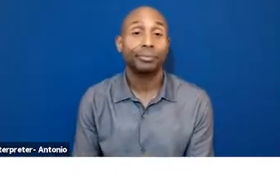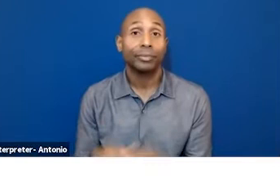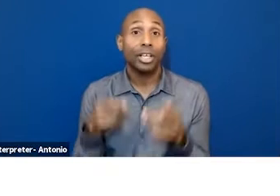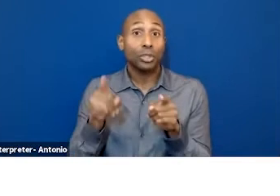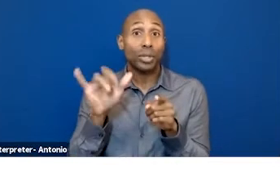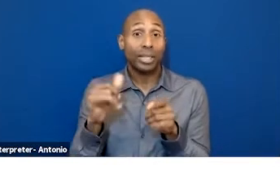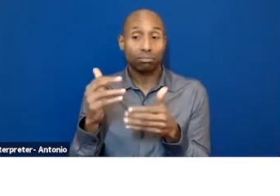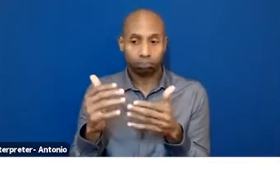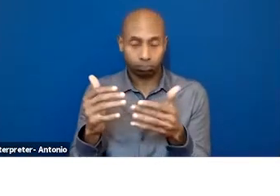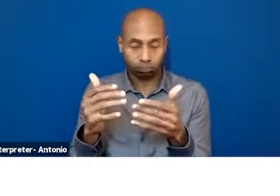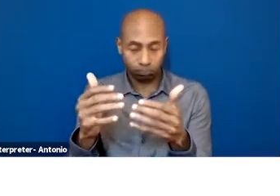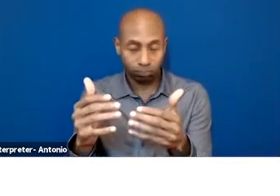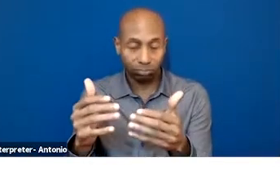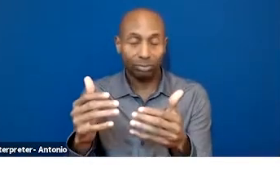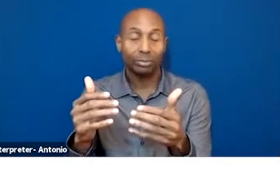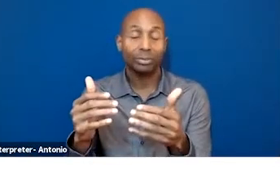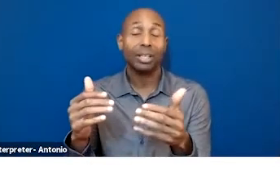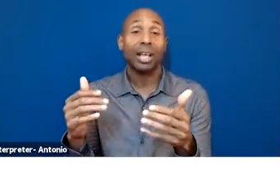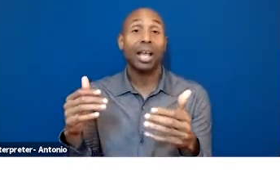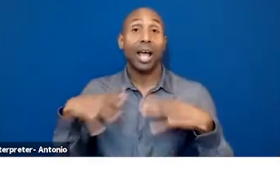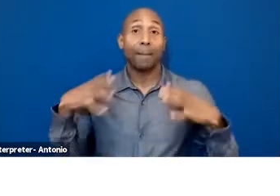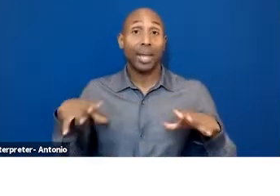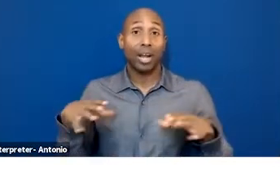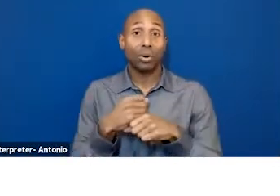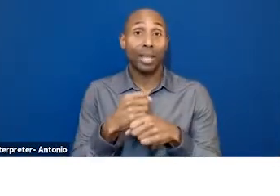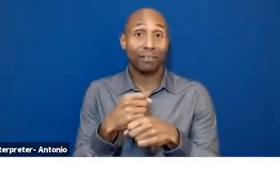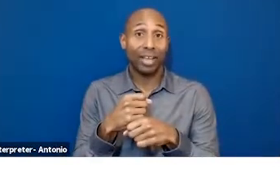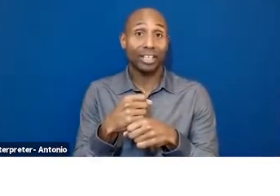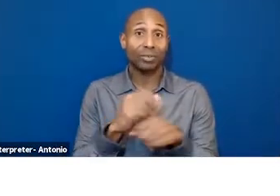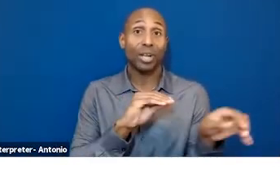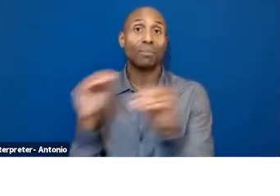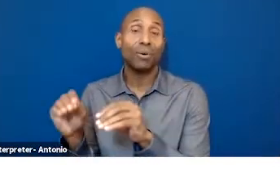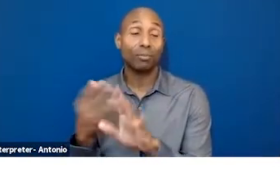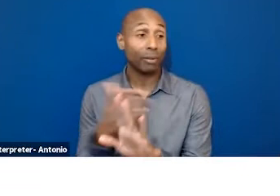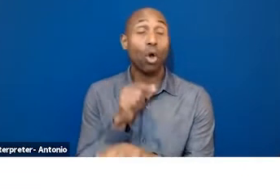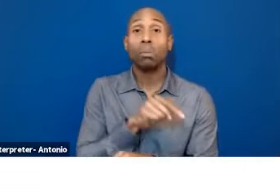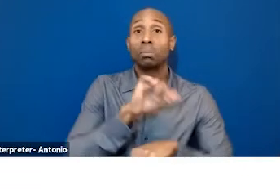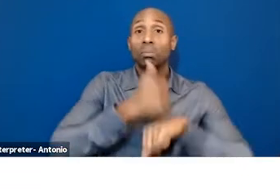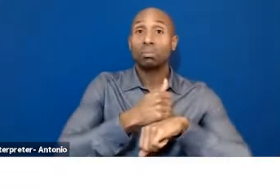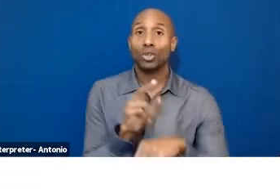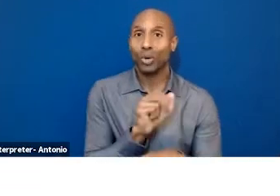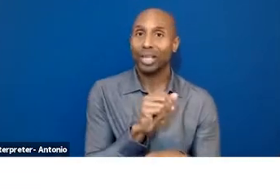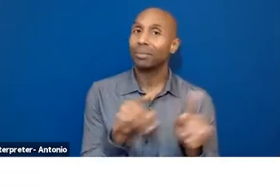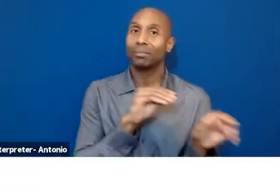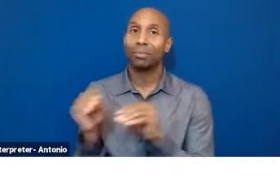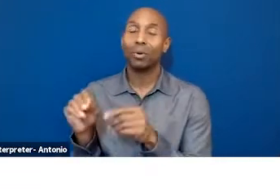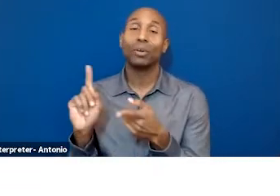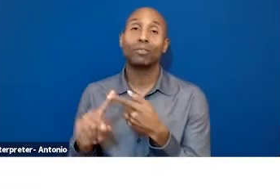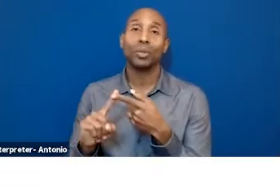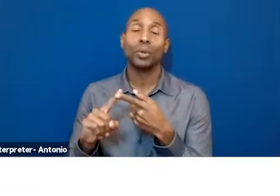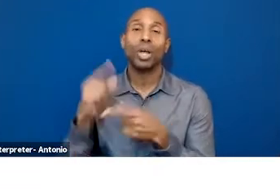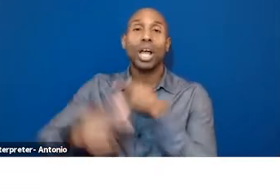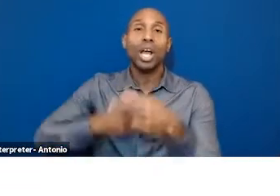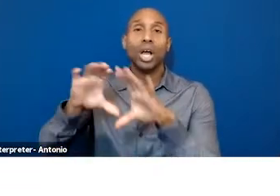of apparel manufacturing moved from the US and Europe to the global South in designated export